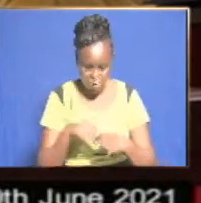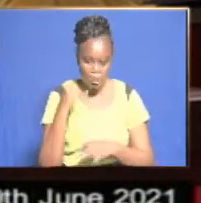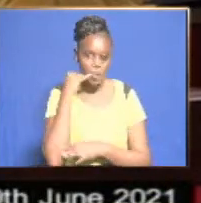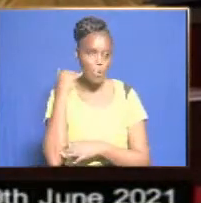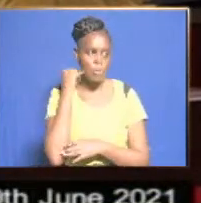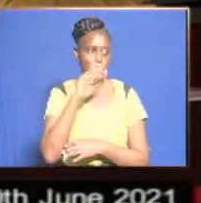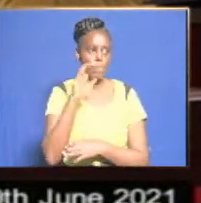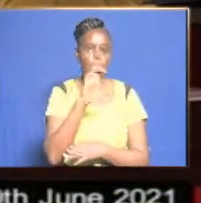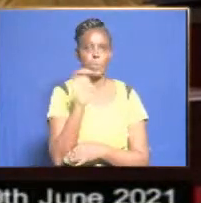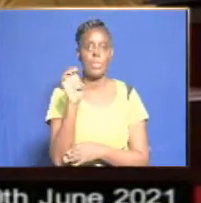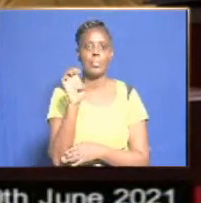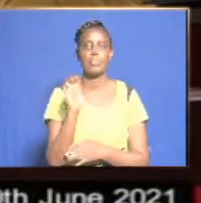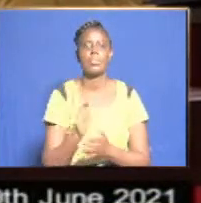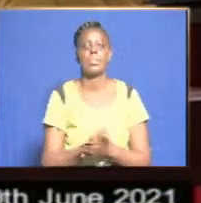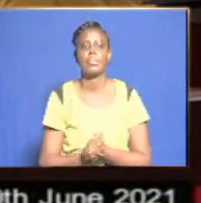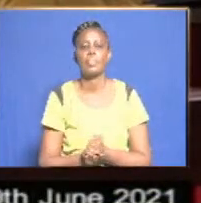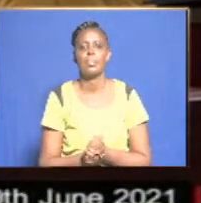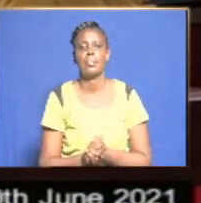Gekaria.